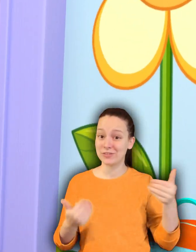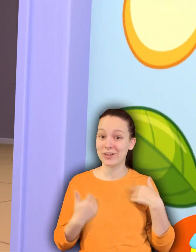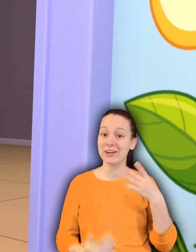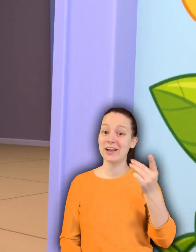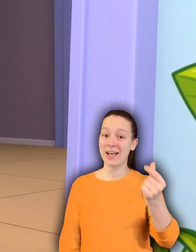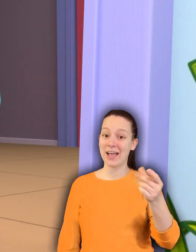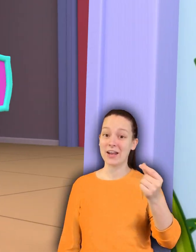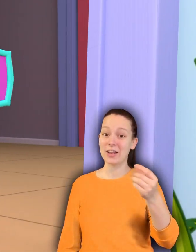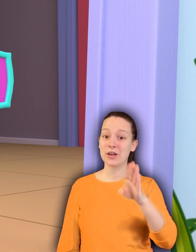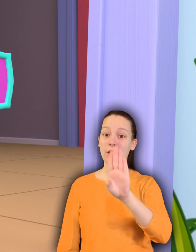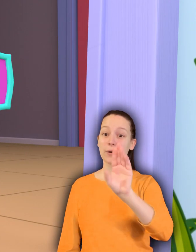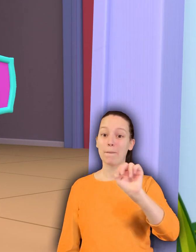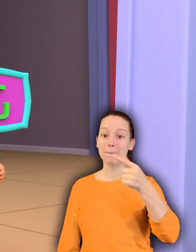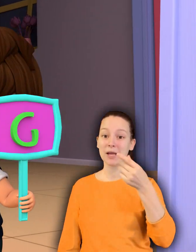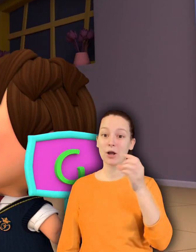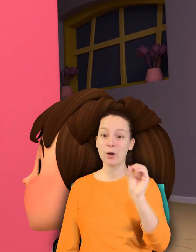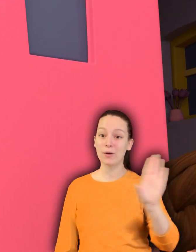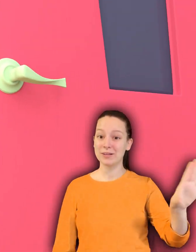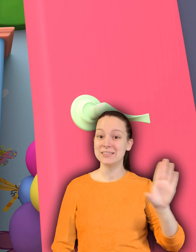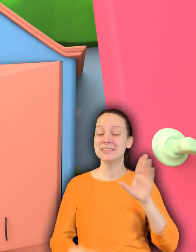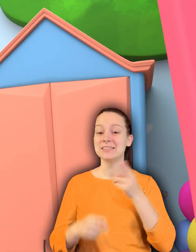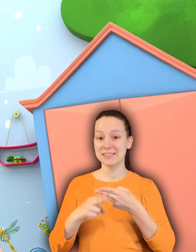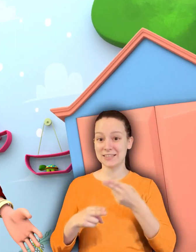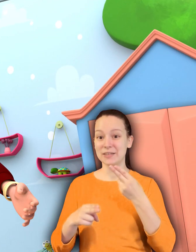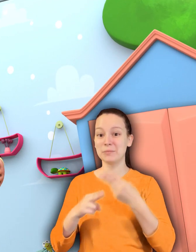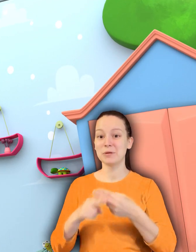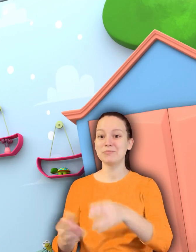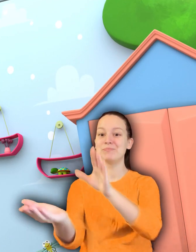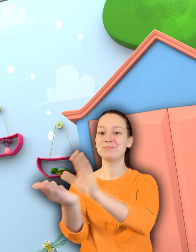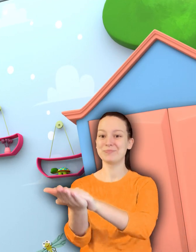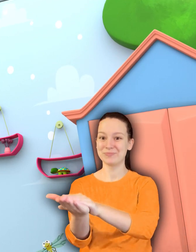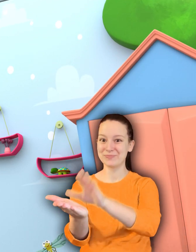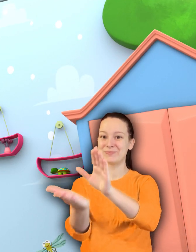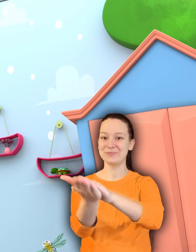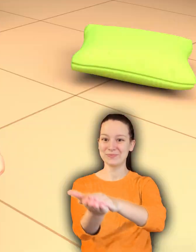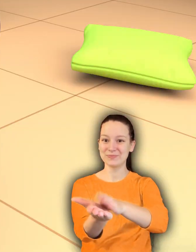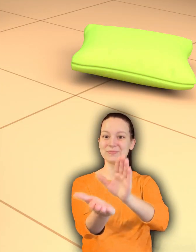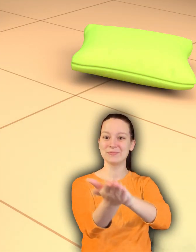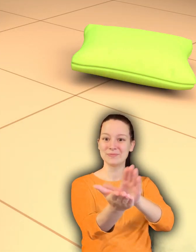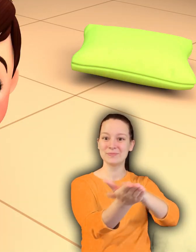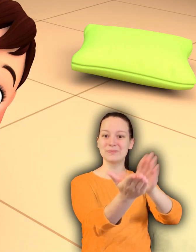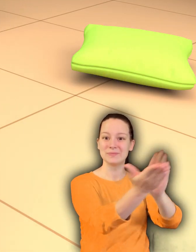there was a farmer had a dog and Bingo was his name-o